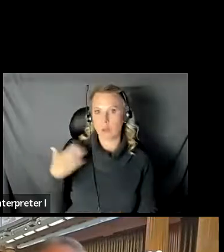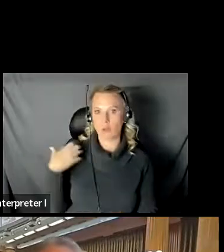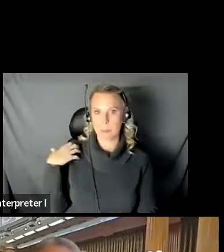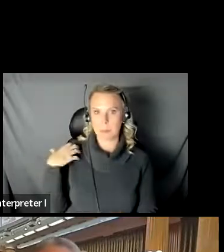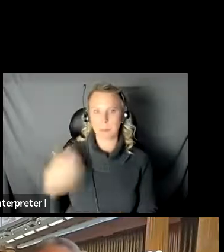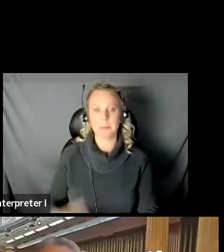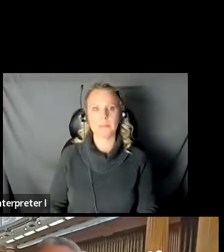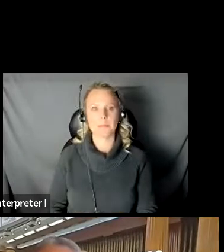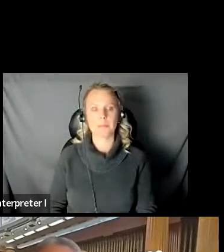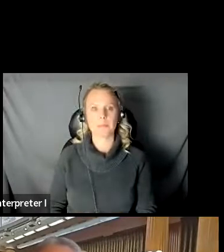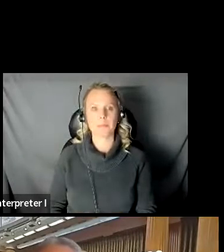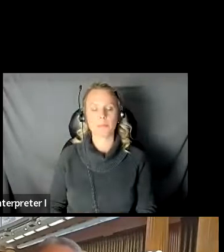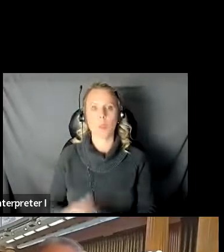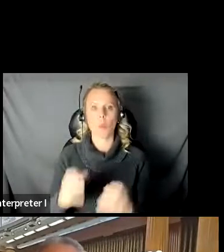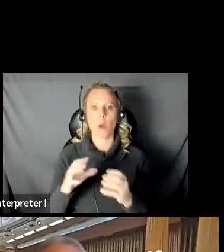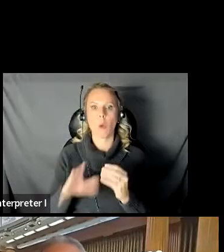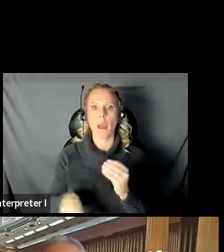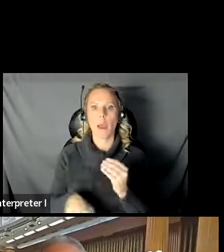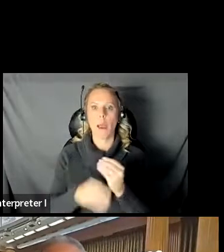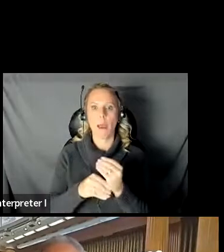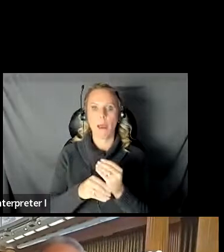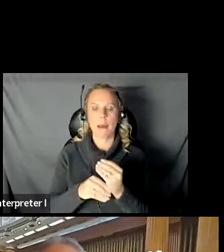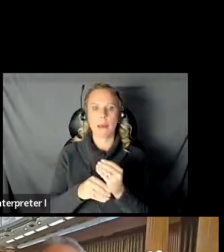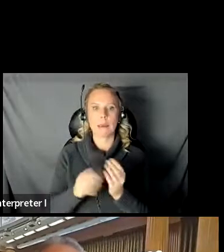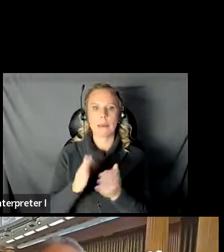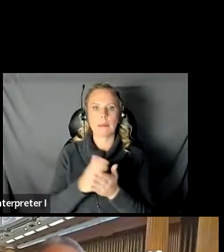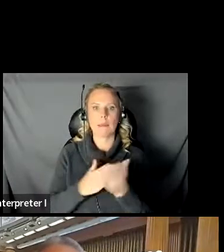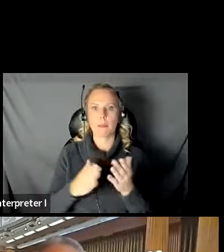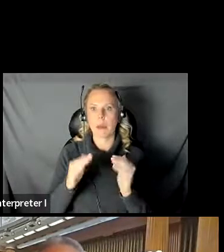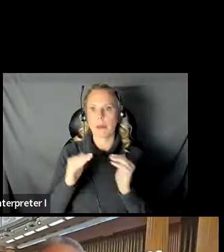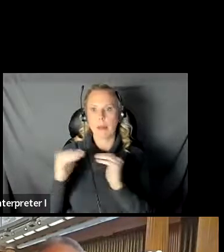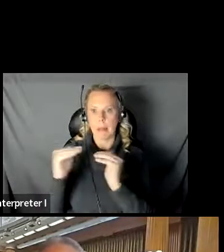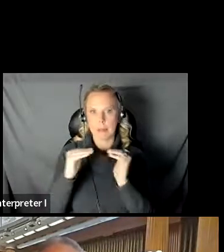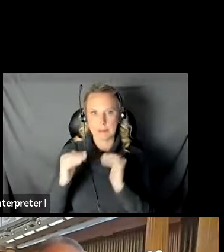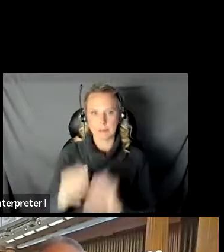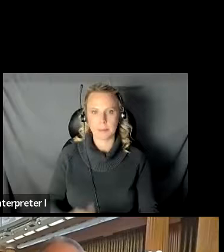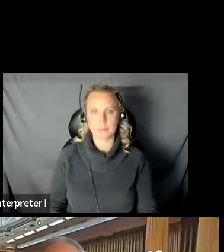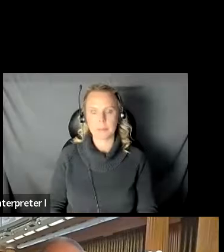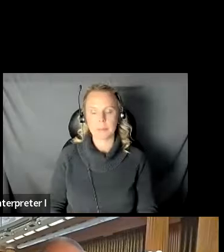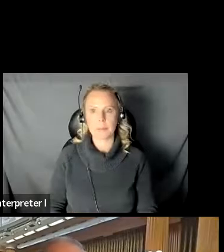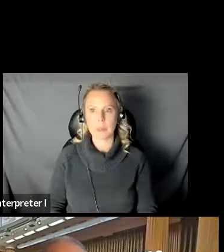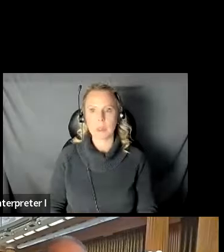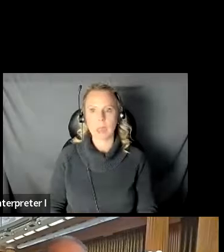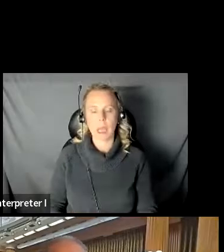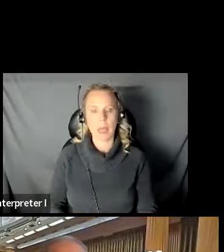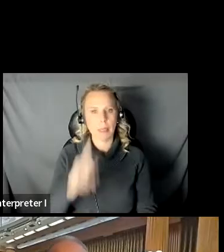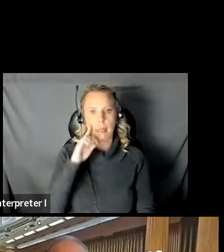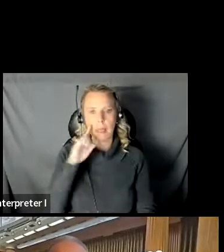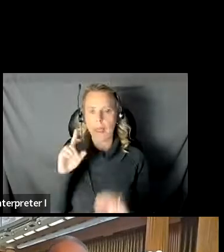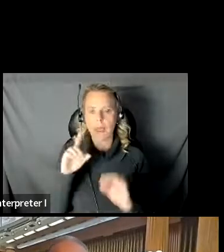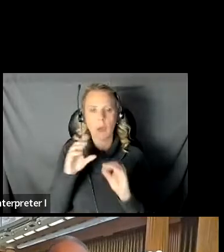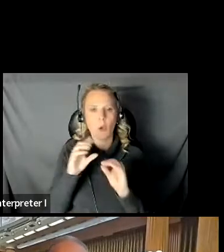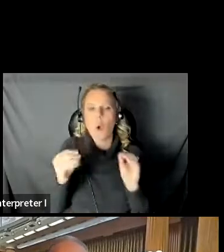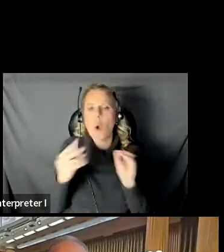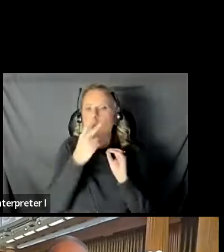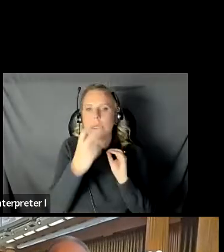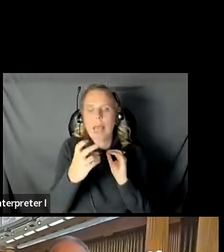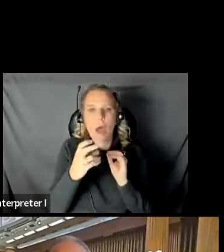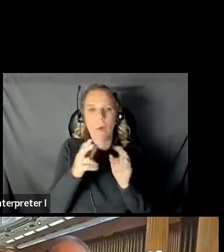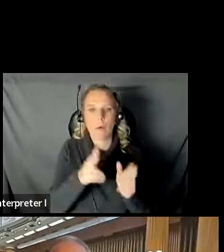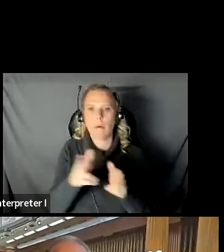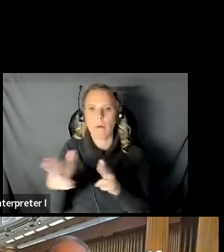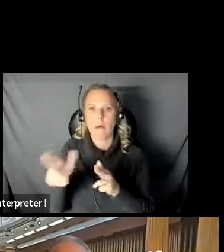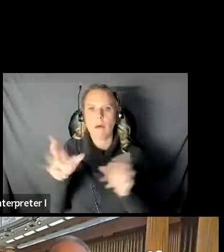Chairman. I want to pick up on this thread from some of my colleagues. I think there is no doubt that gun violence is having